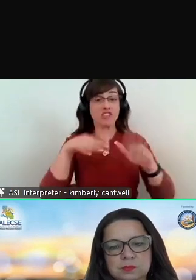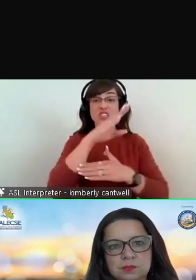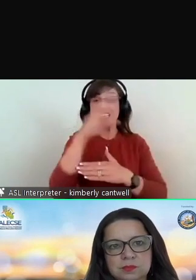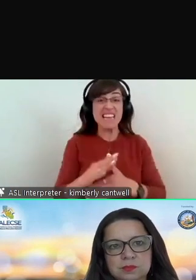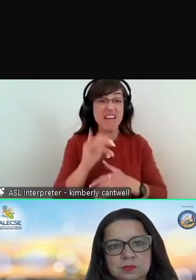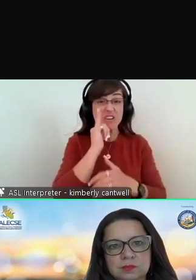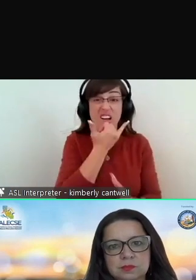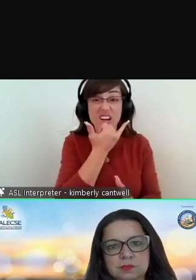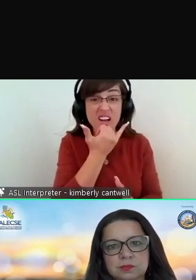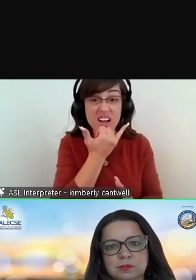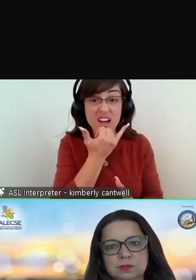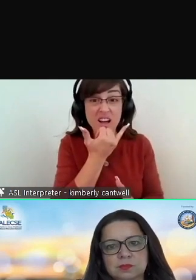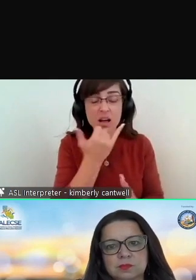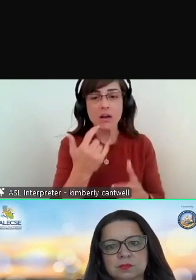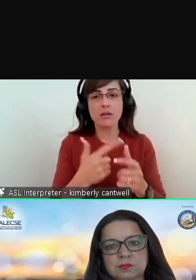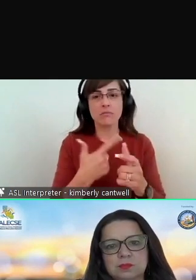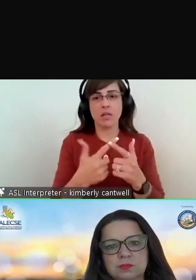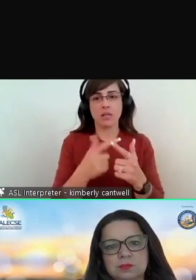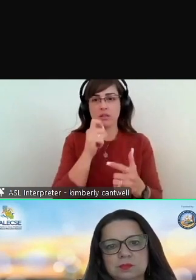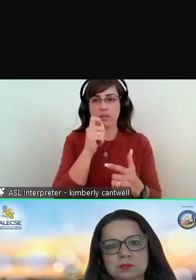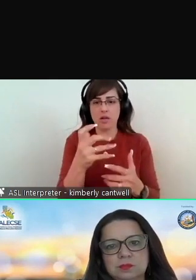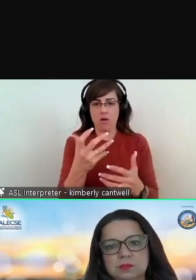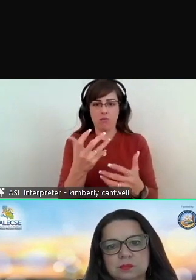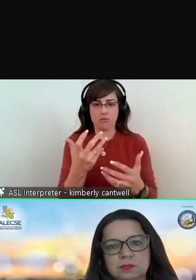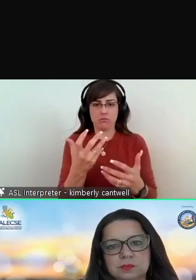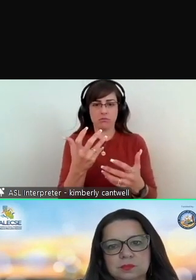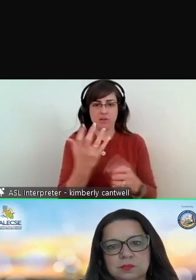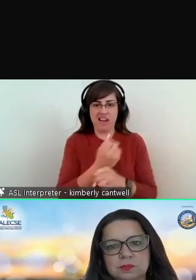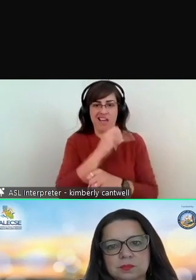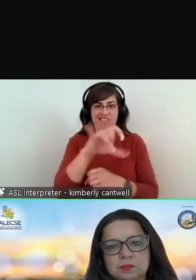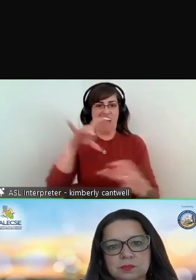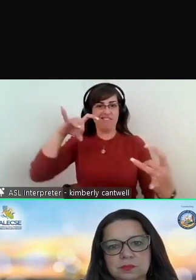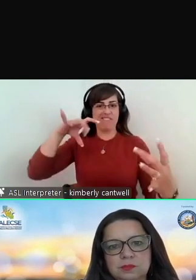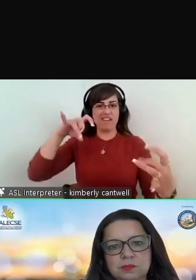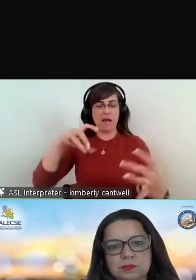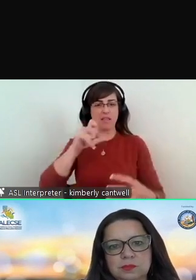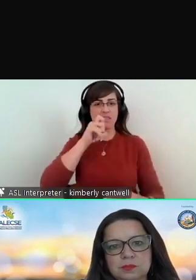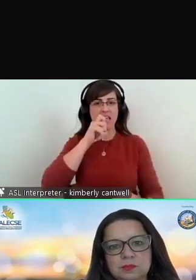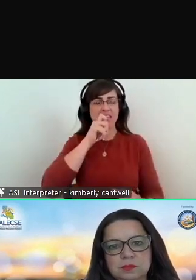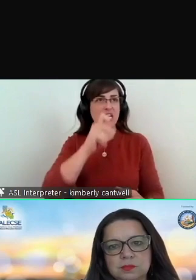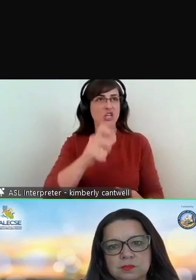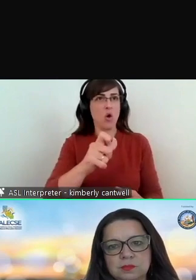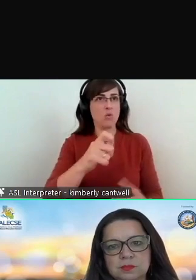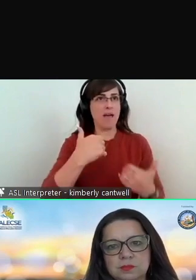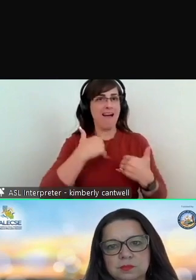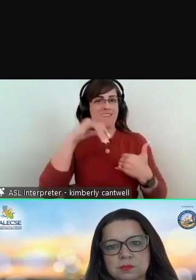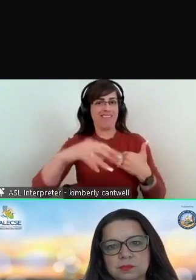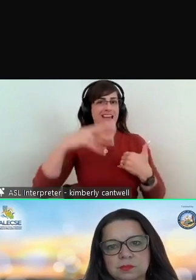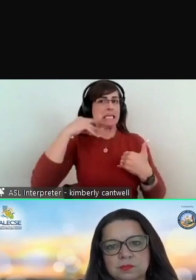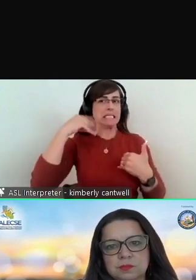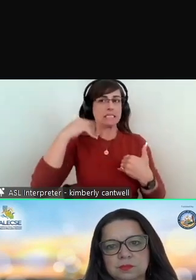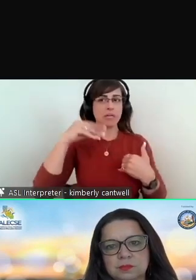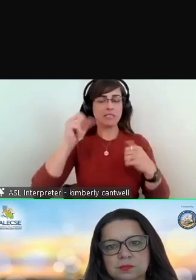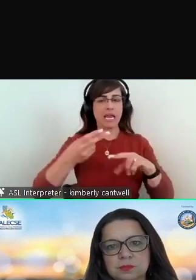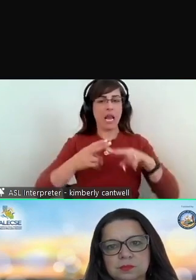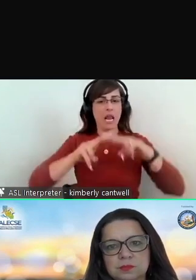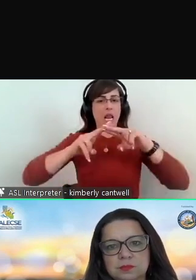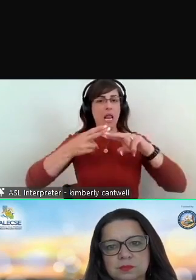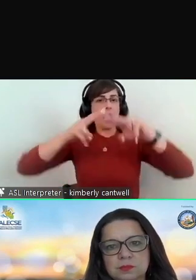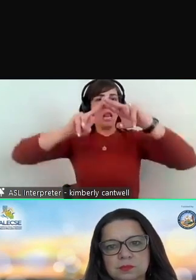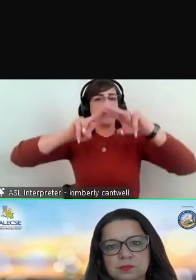make mistakes, they don't get that feedback. They don't have that experience that they can build on.